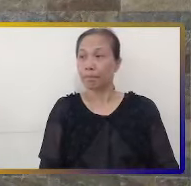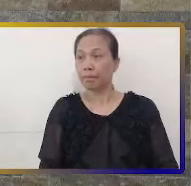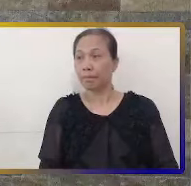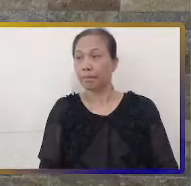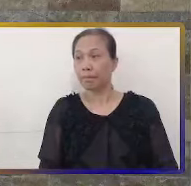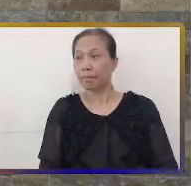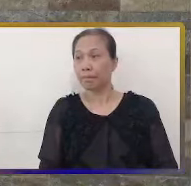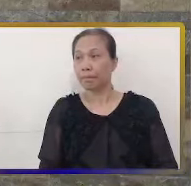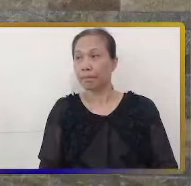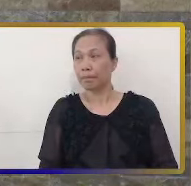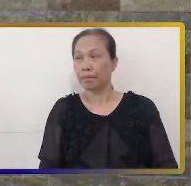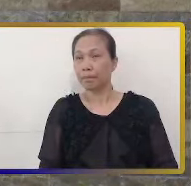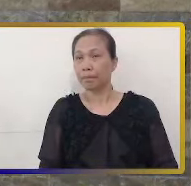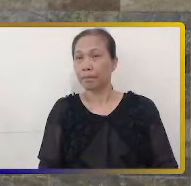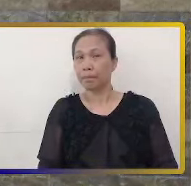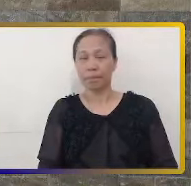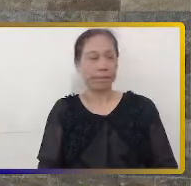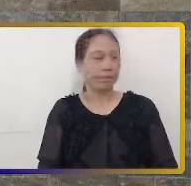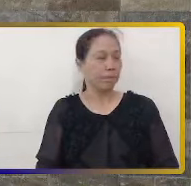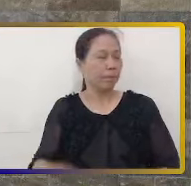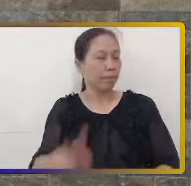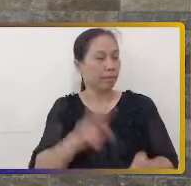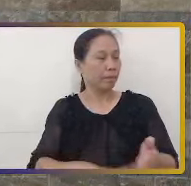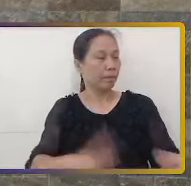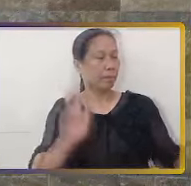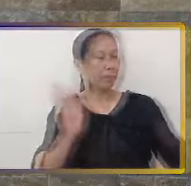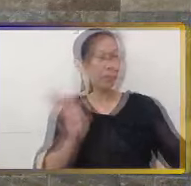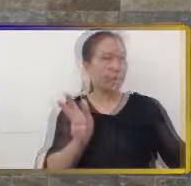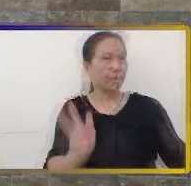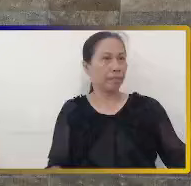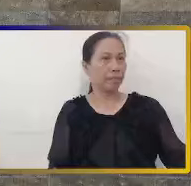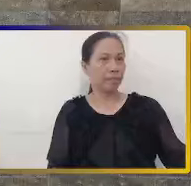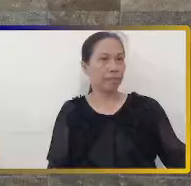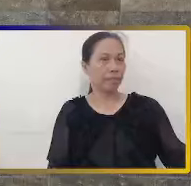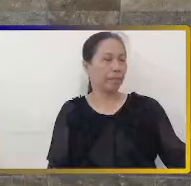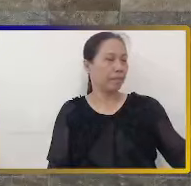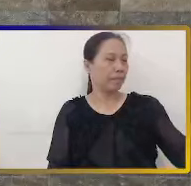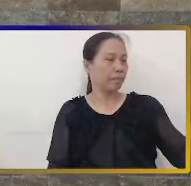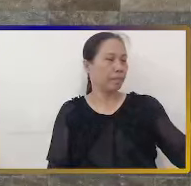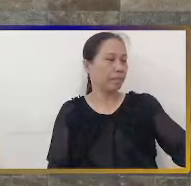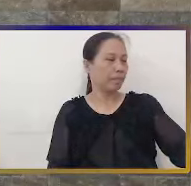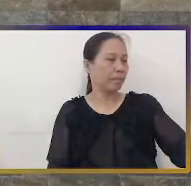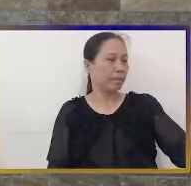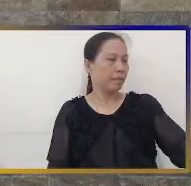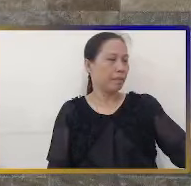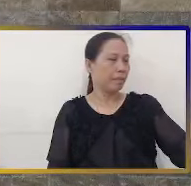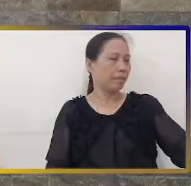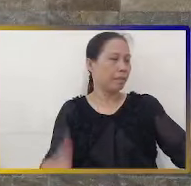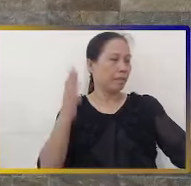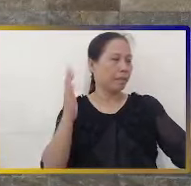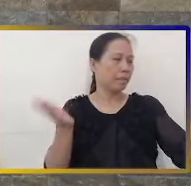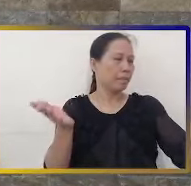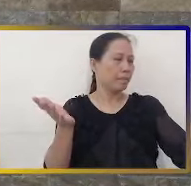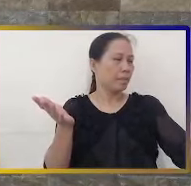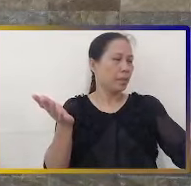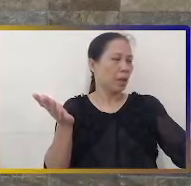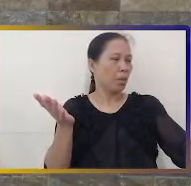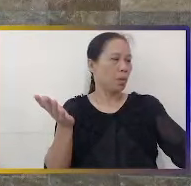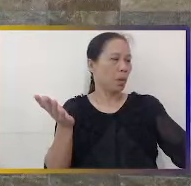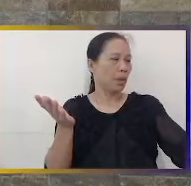po kayo diyan sa ginagawa po natin look in verse number 30 are you with me all right Anong sabi ng Bibliya and the